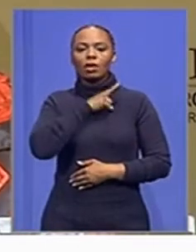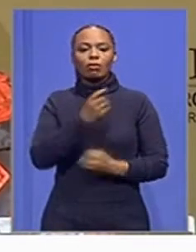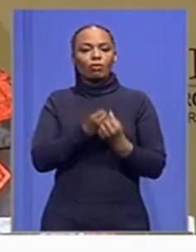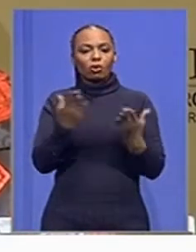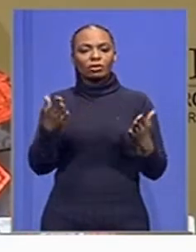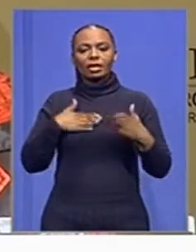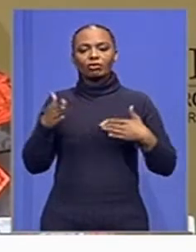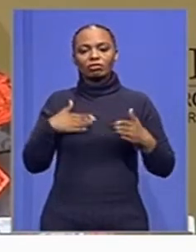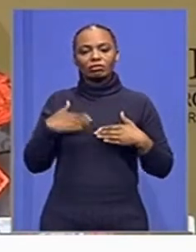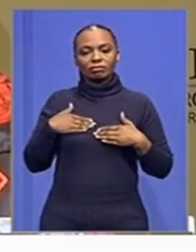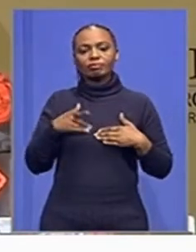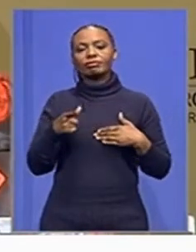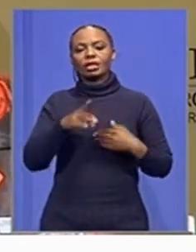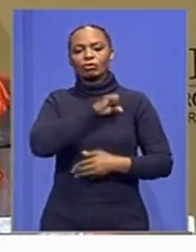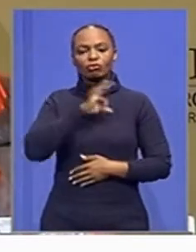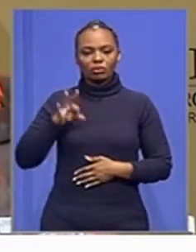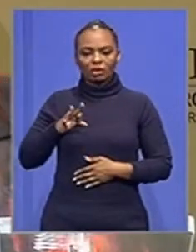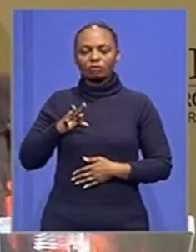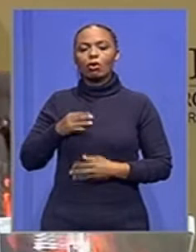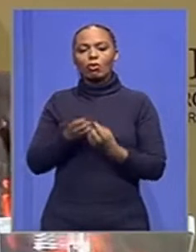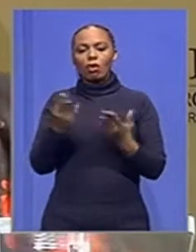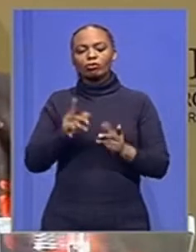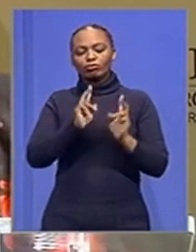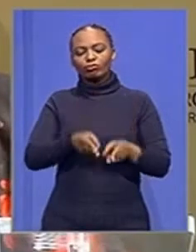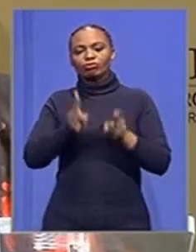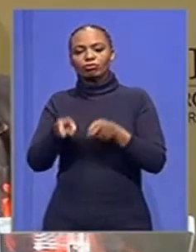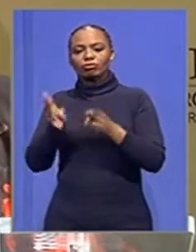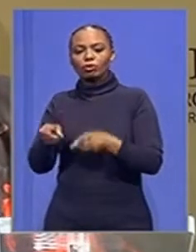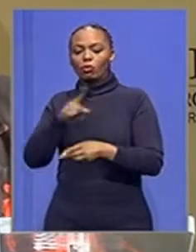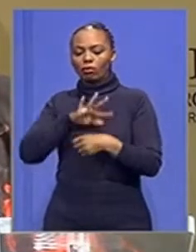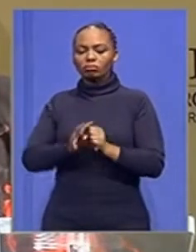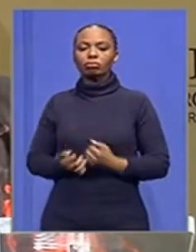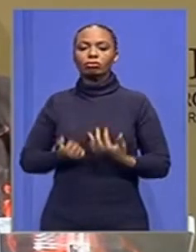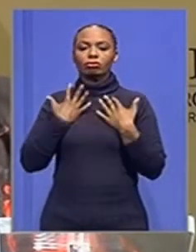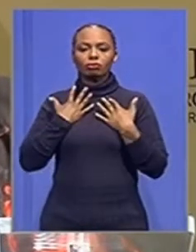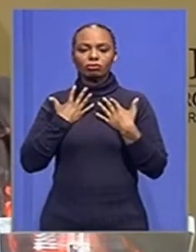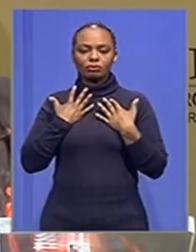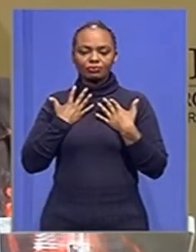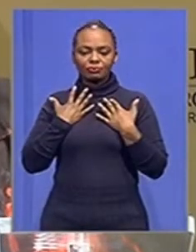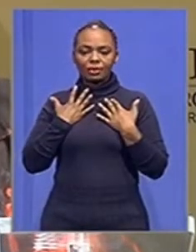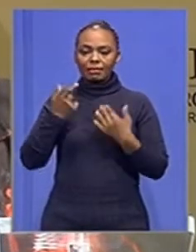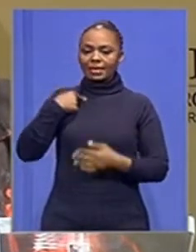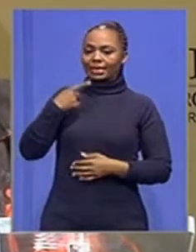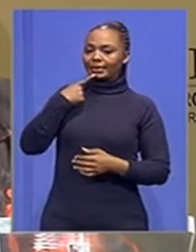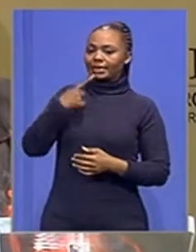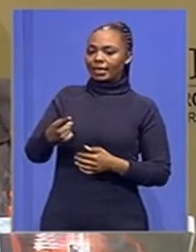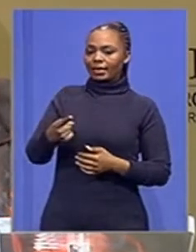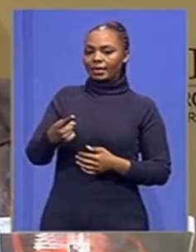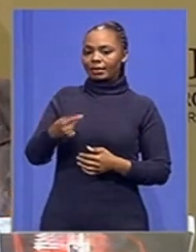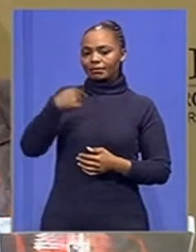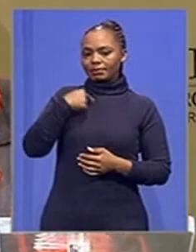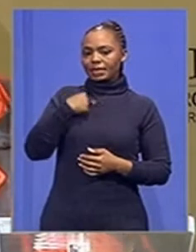administrative support staff in our schools. And I'm not saying this because I'm an educator myself.